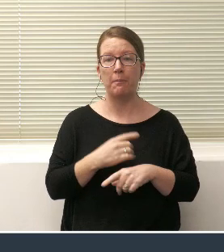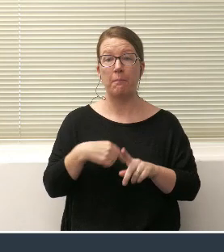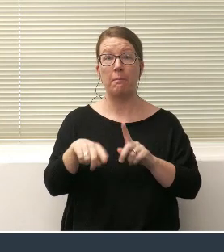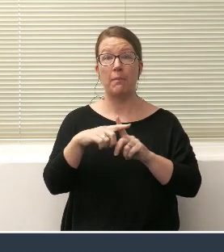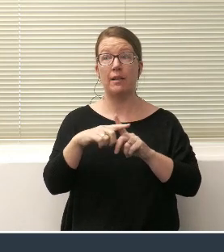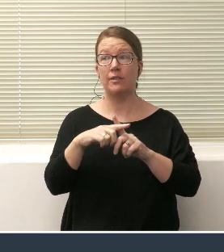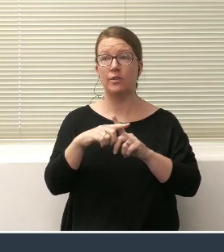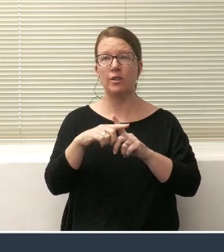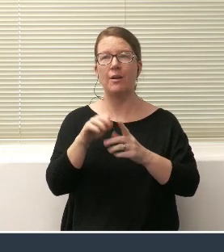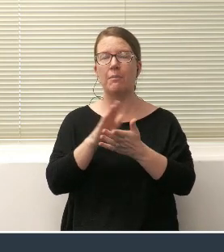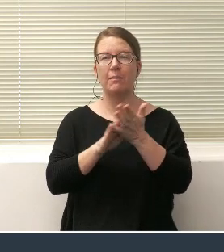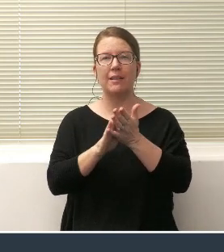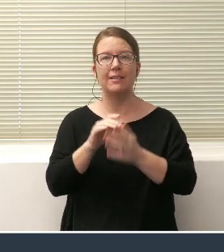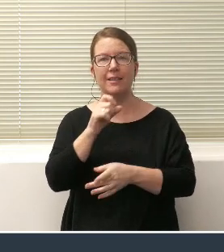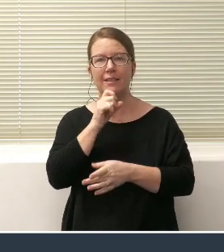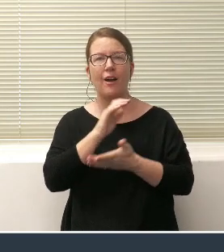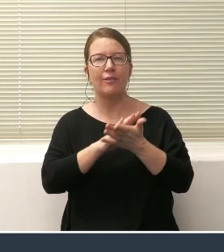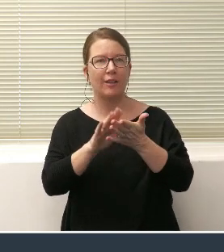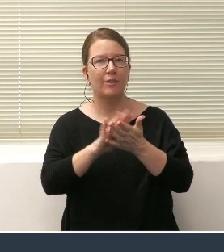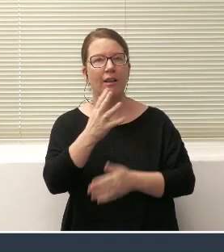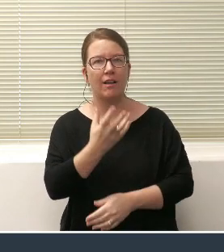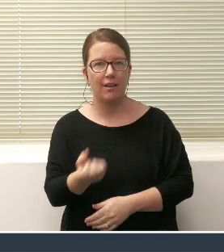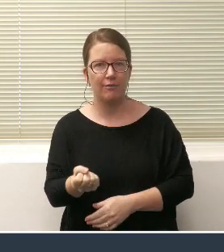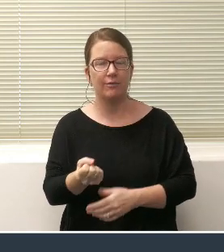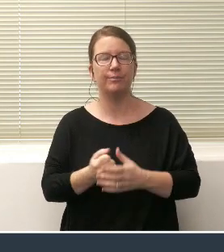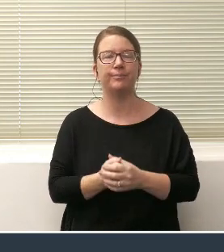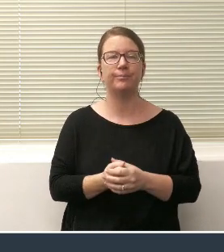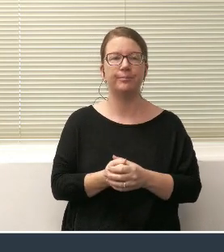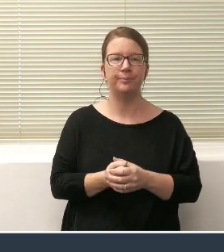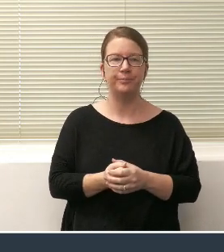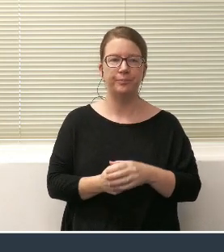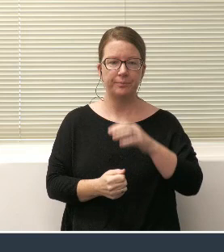our staff with that clarity to exactly what we're looking for in that space.